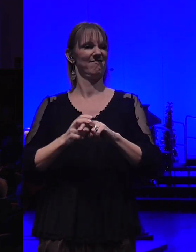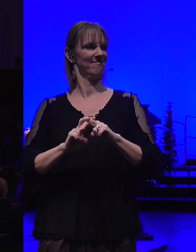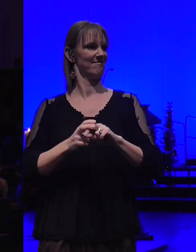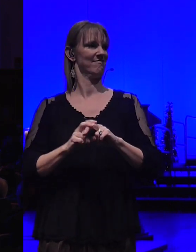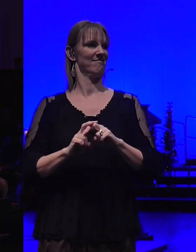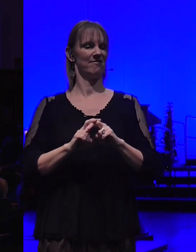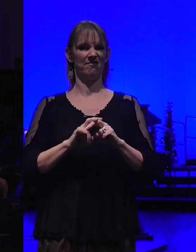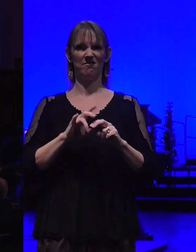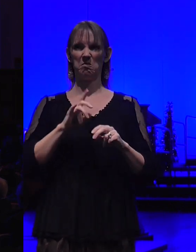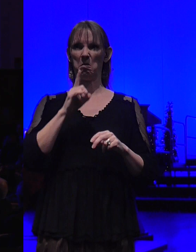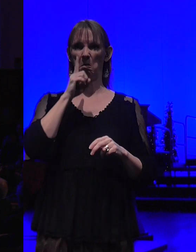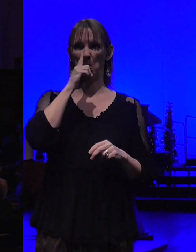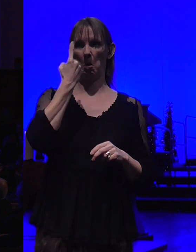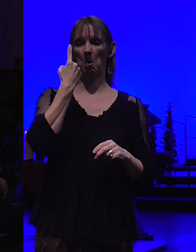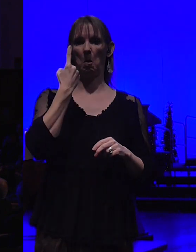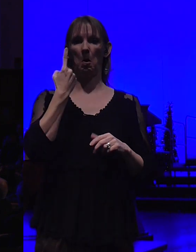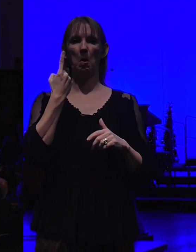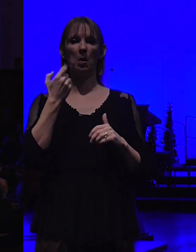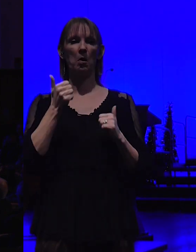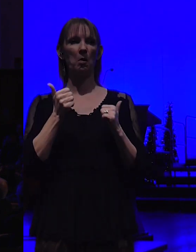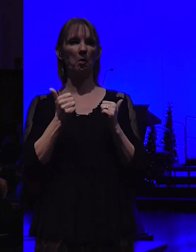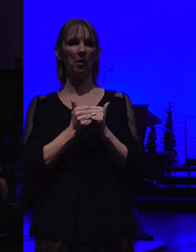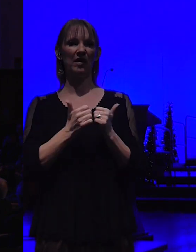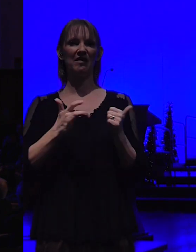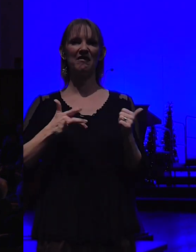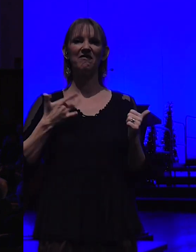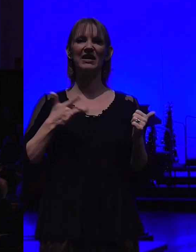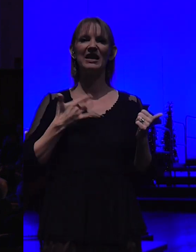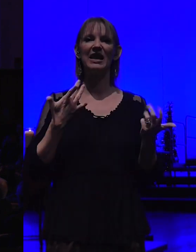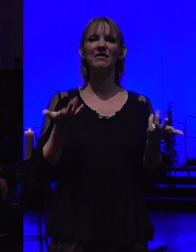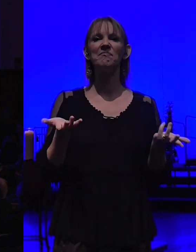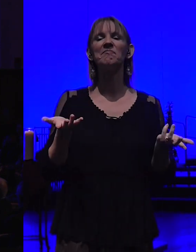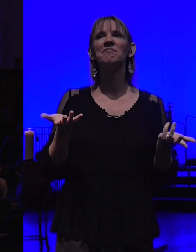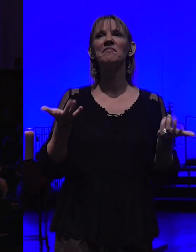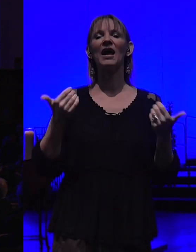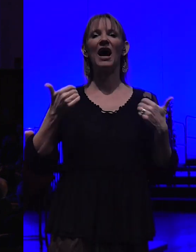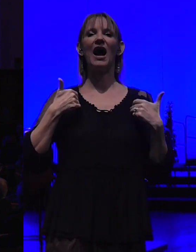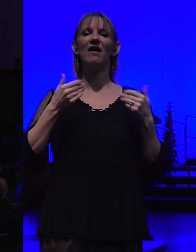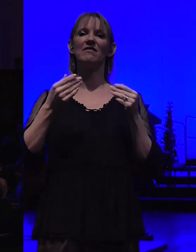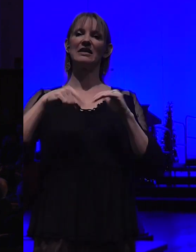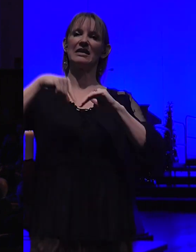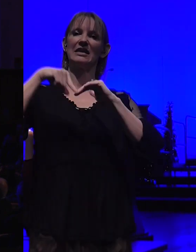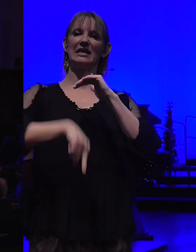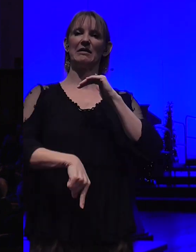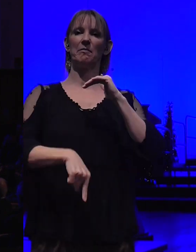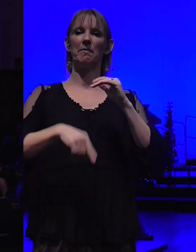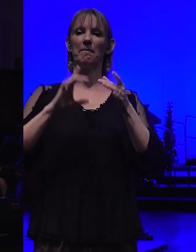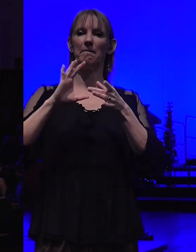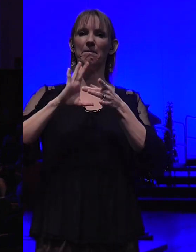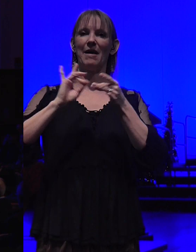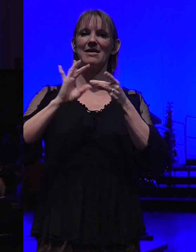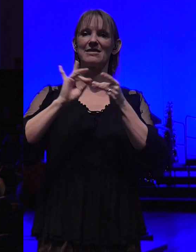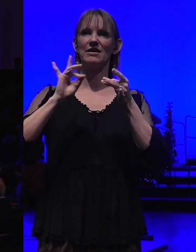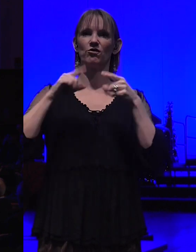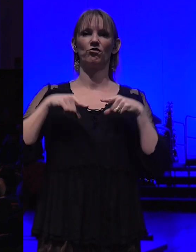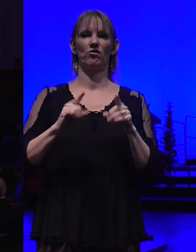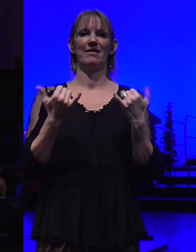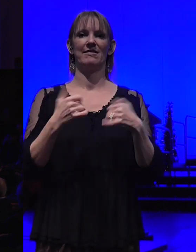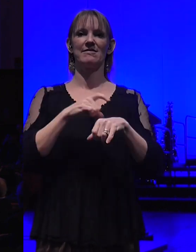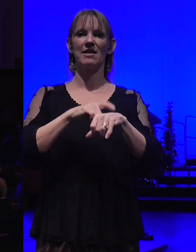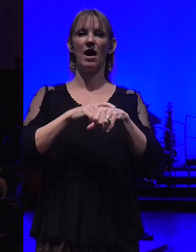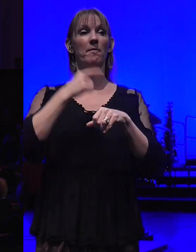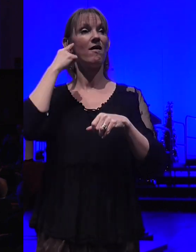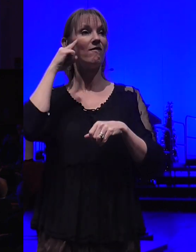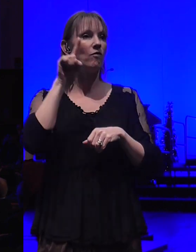all, with a deep sense that there's a deeper message in these times